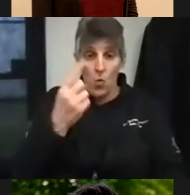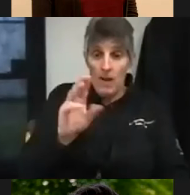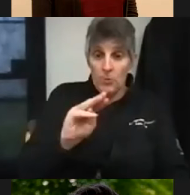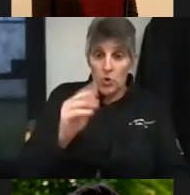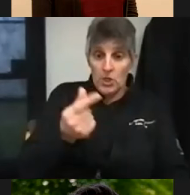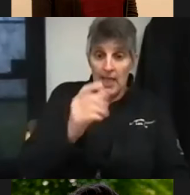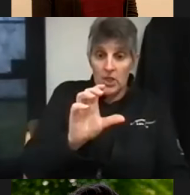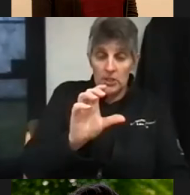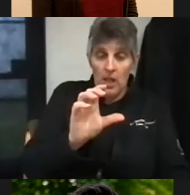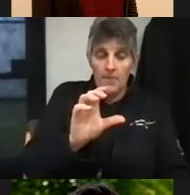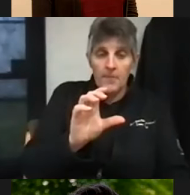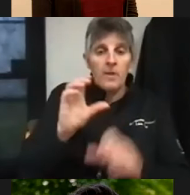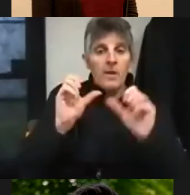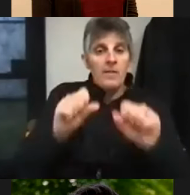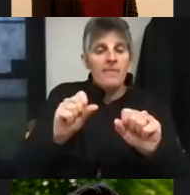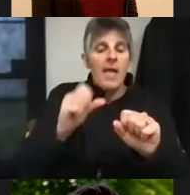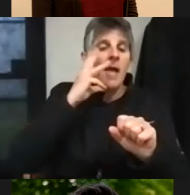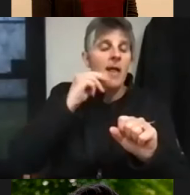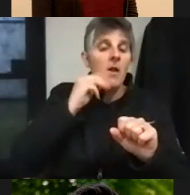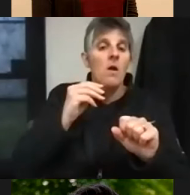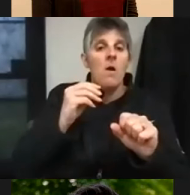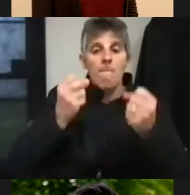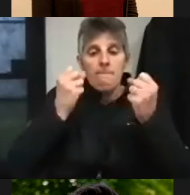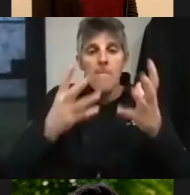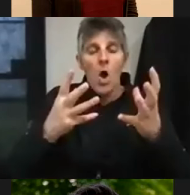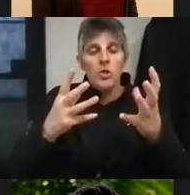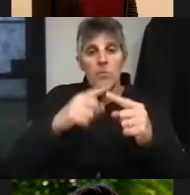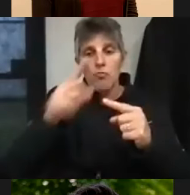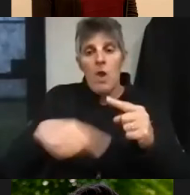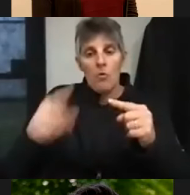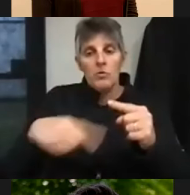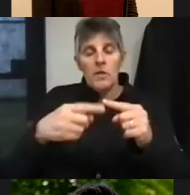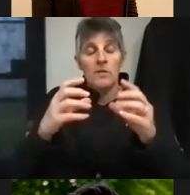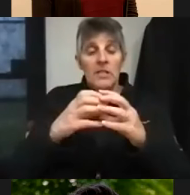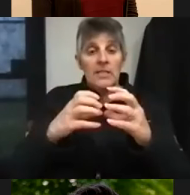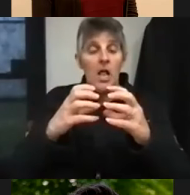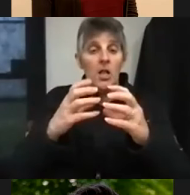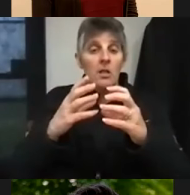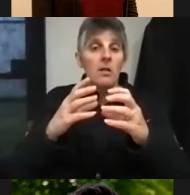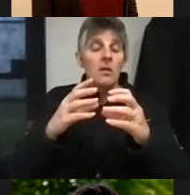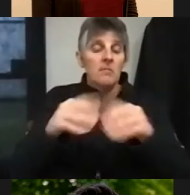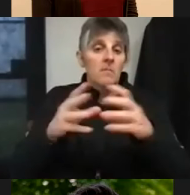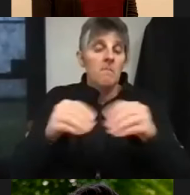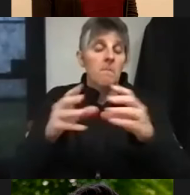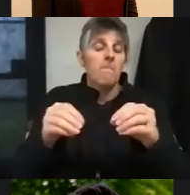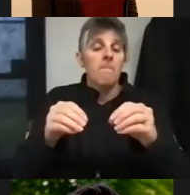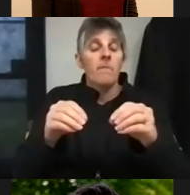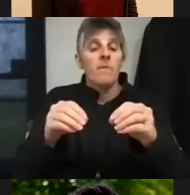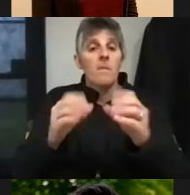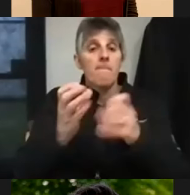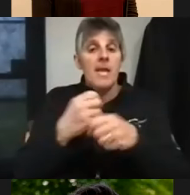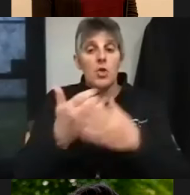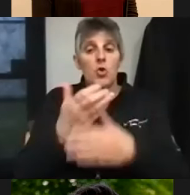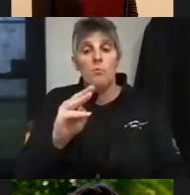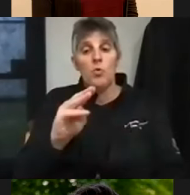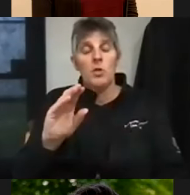cells, they can undergo multiple rounds of cell division, generate mirror glial cell